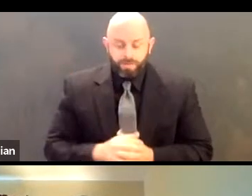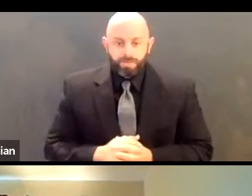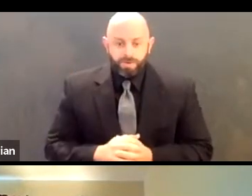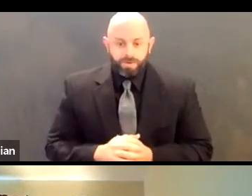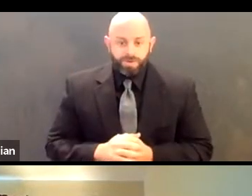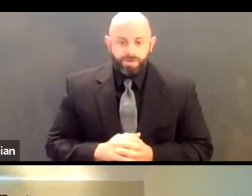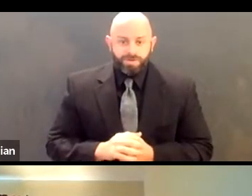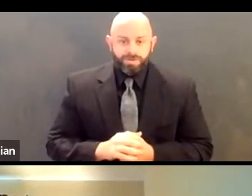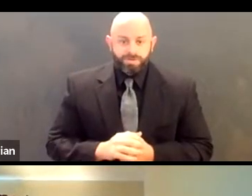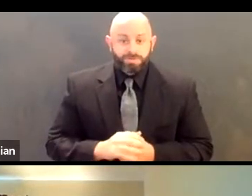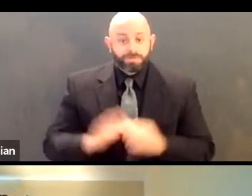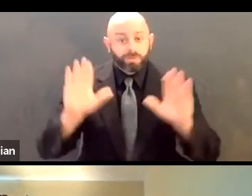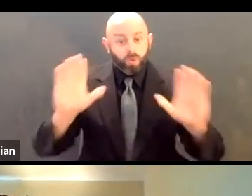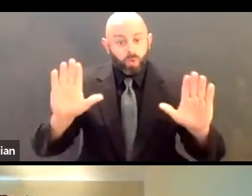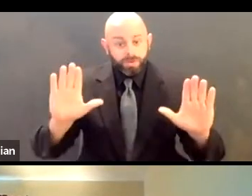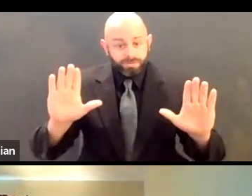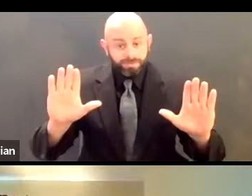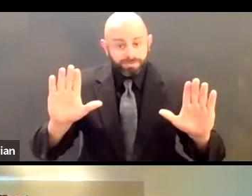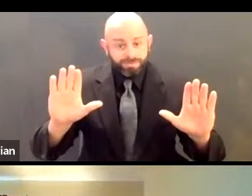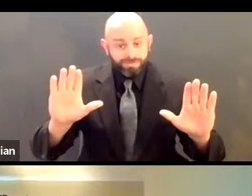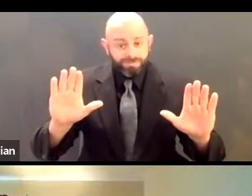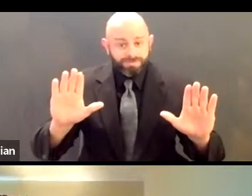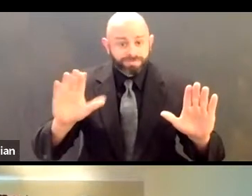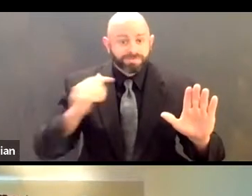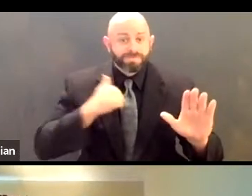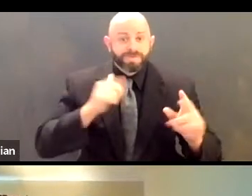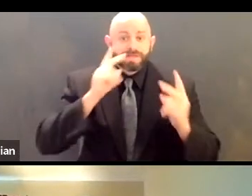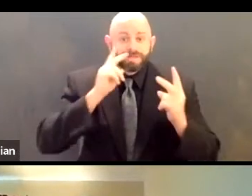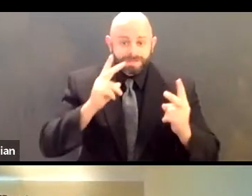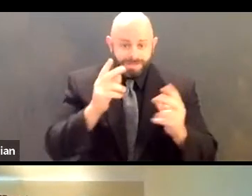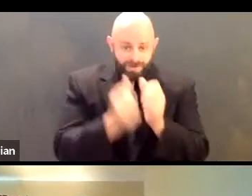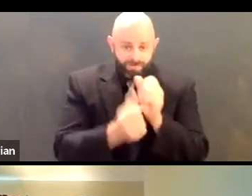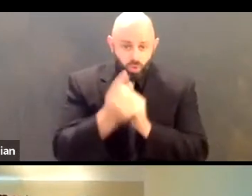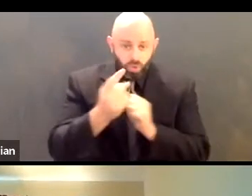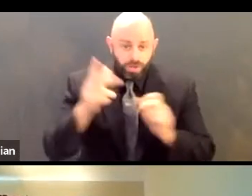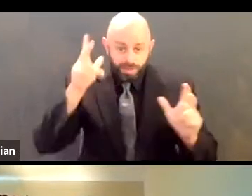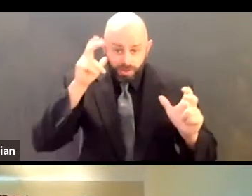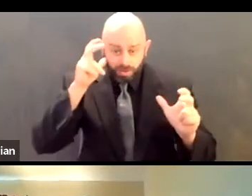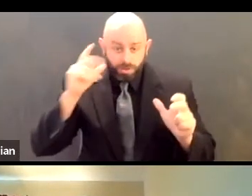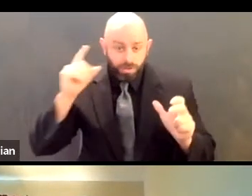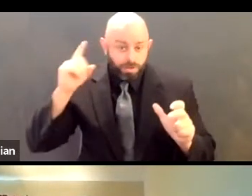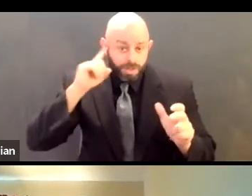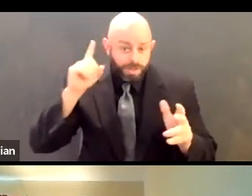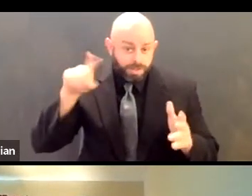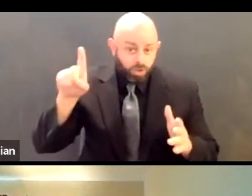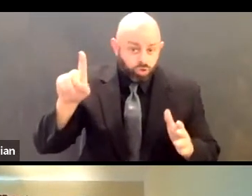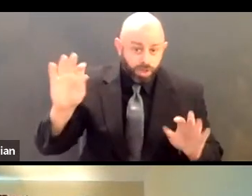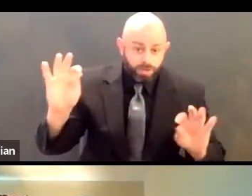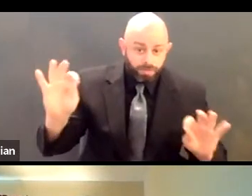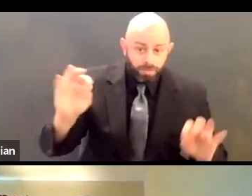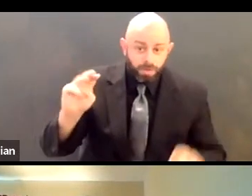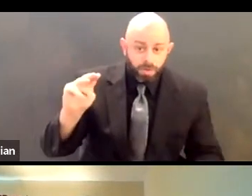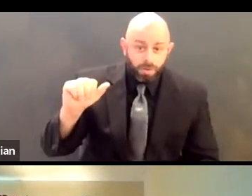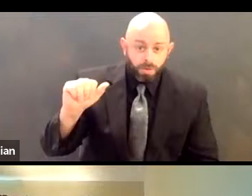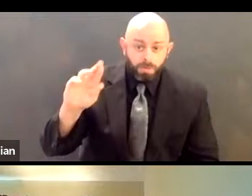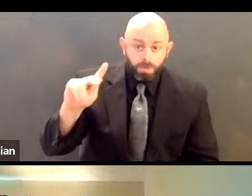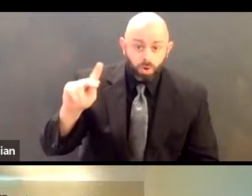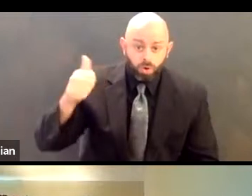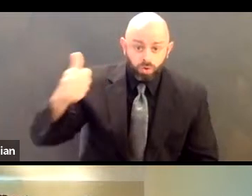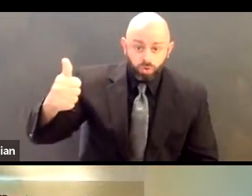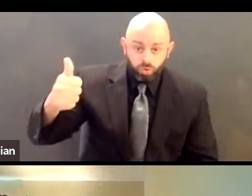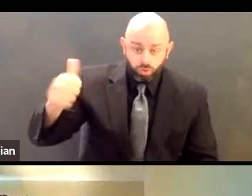Okay. Awesome, and I hear everybody there. And let's just do a quick sound check. Mark Gazelle, can I hear you?